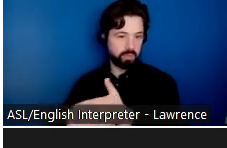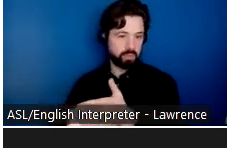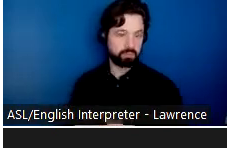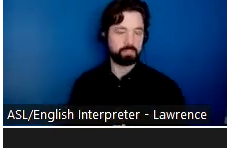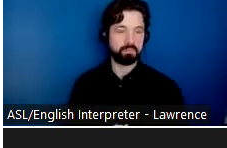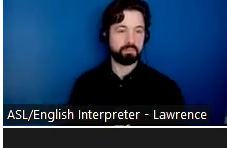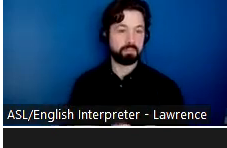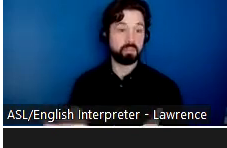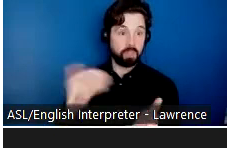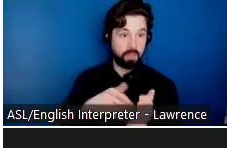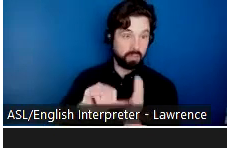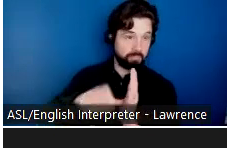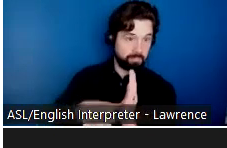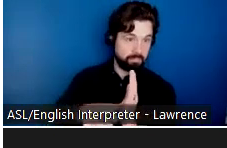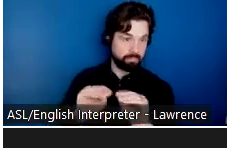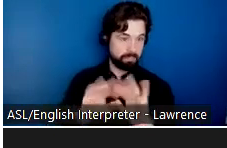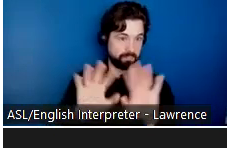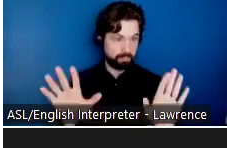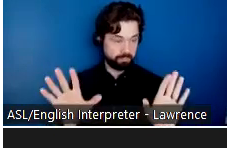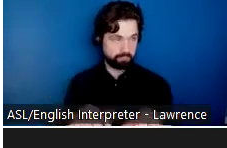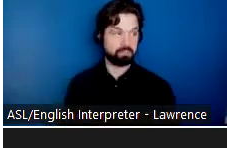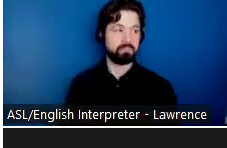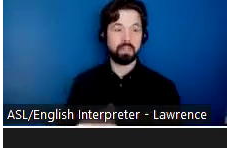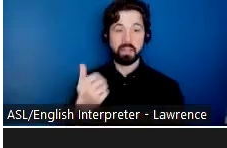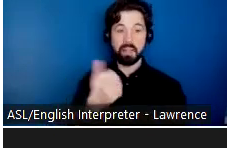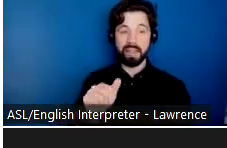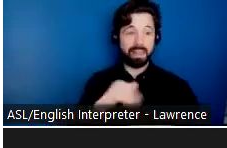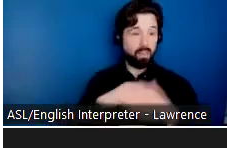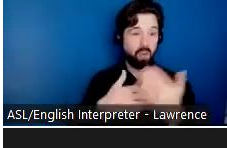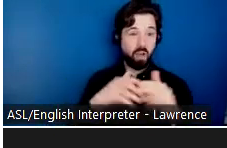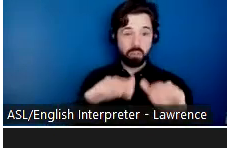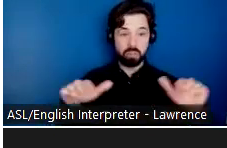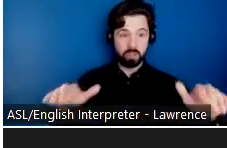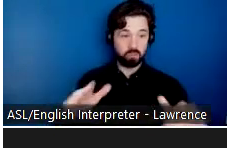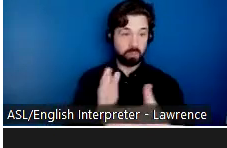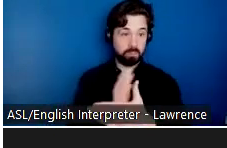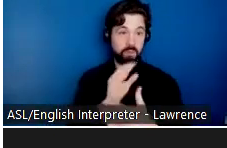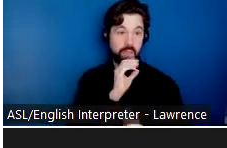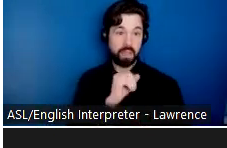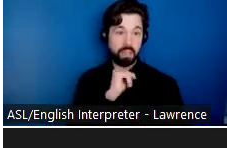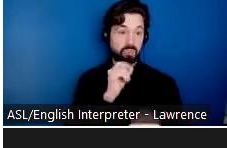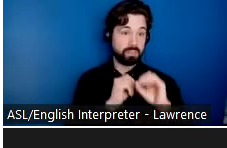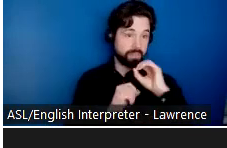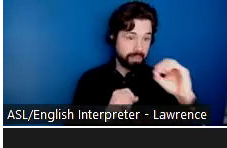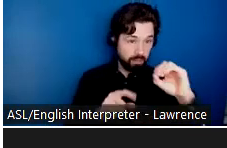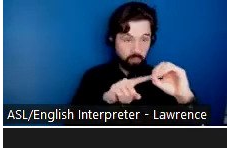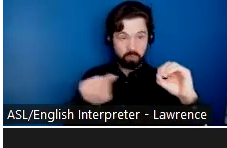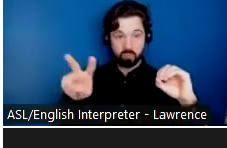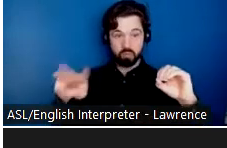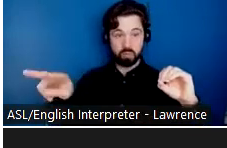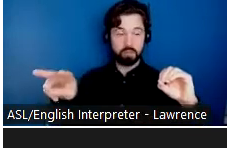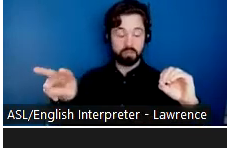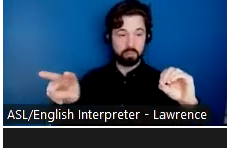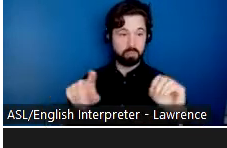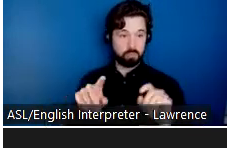saying it a different way, just to make sure it's clear. Any and all children who are between the ages of 0 through 22 who go